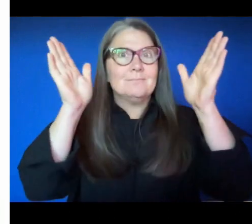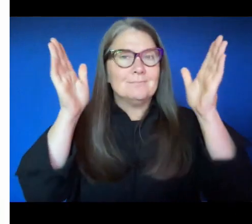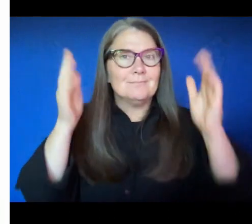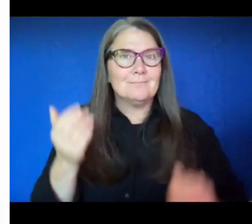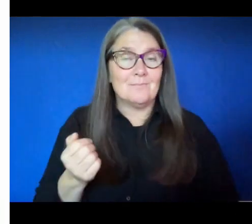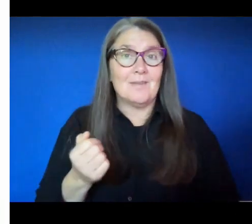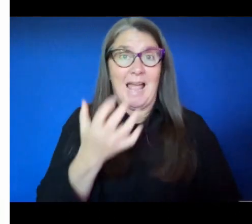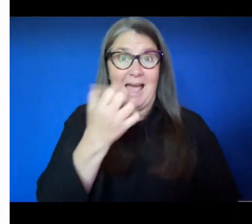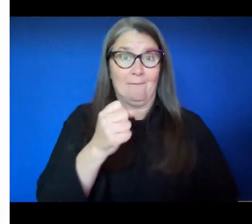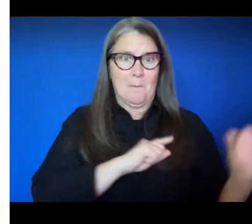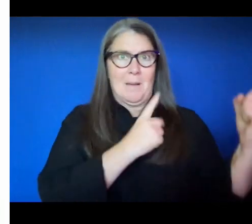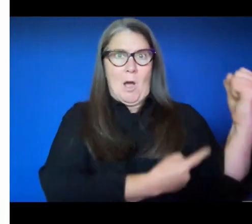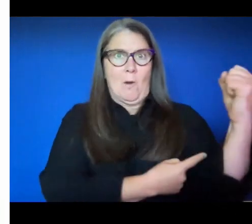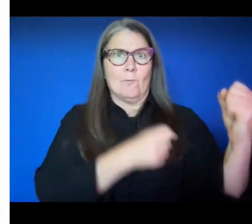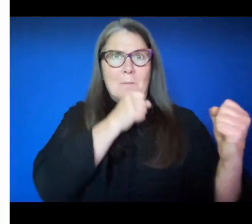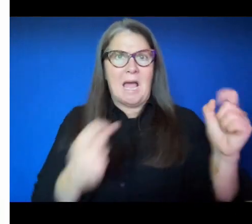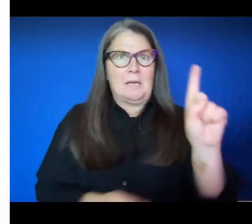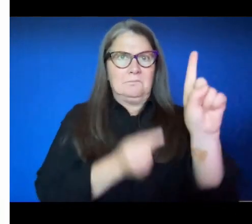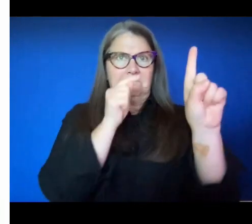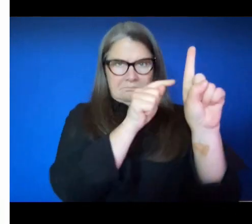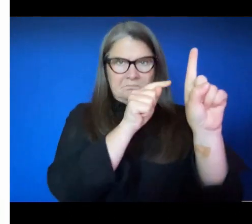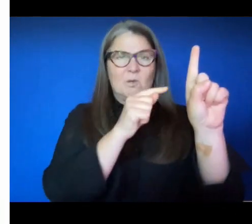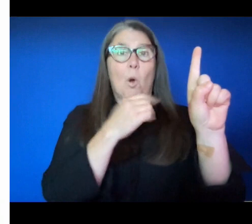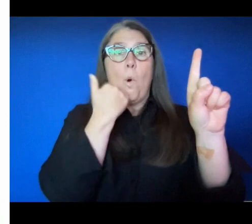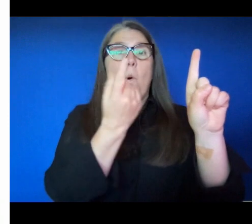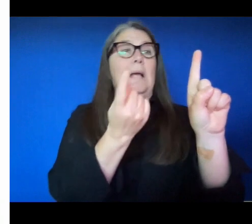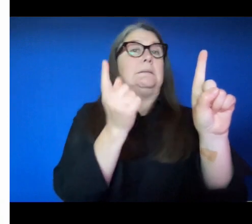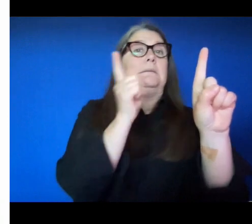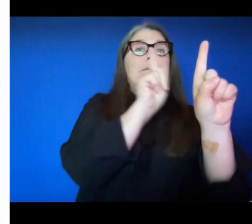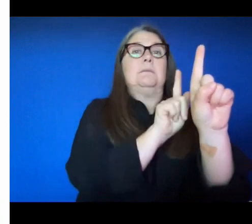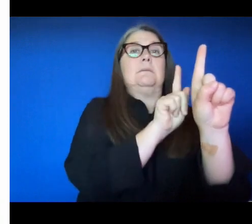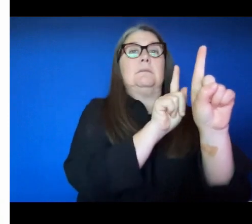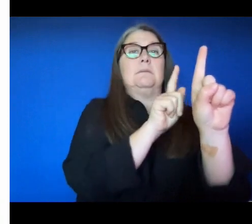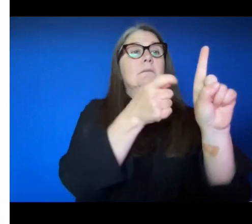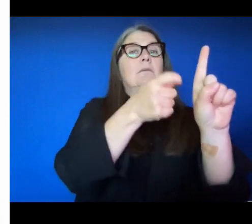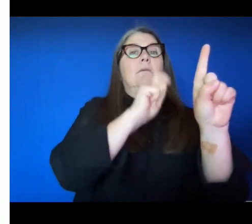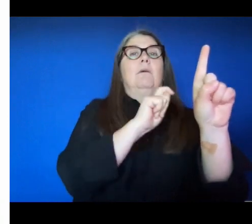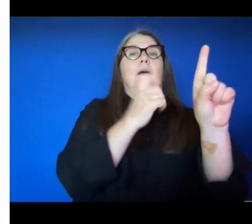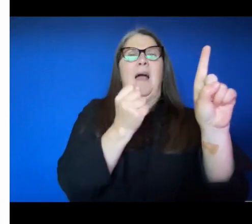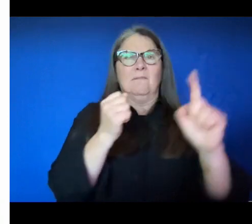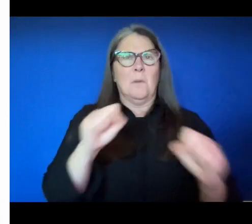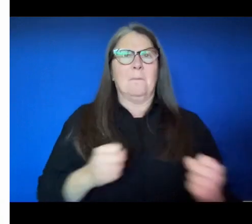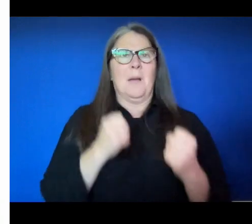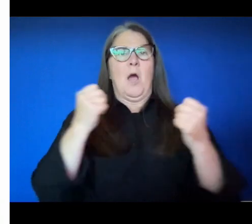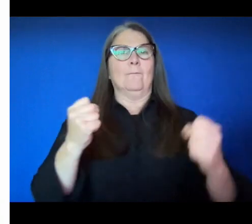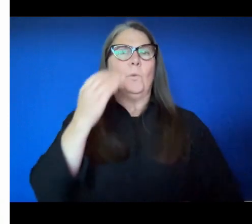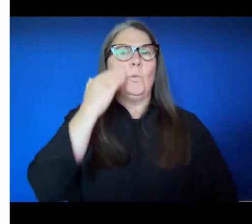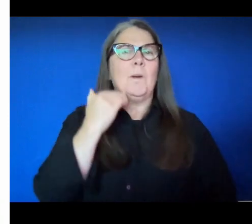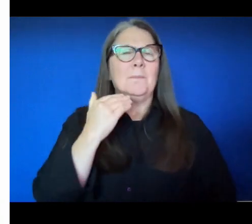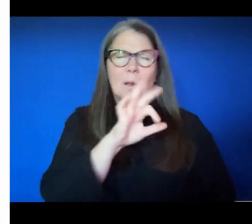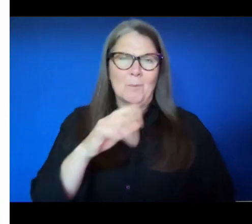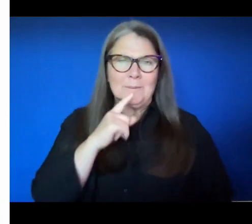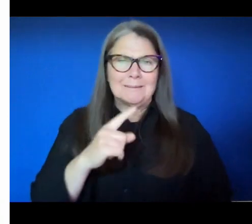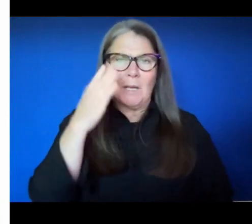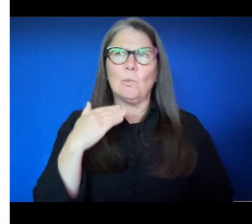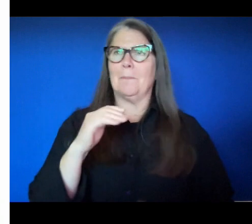there's a powerful woman. And that's not to generalise and go, oh, women had a great time in that context.